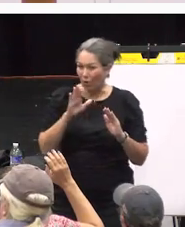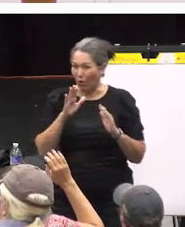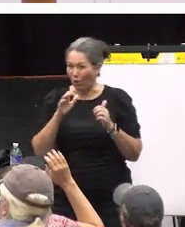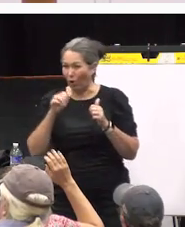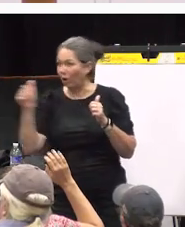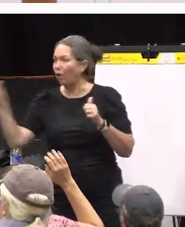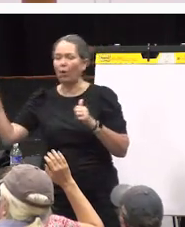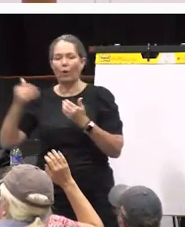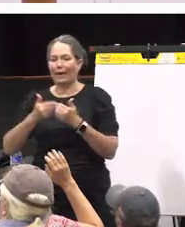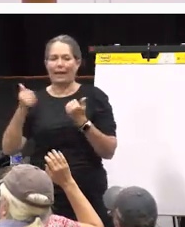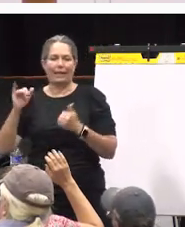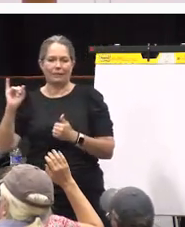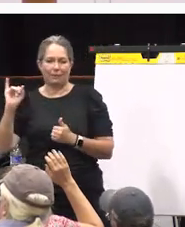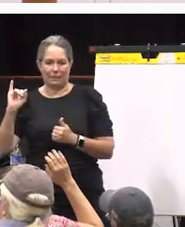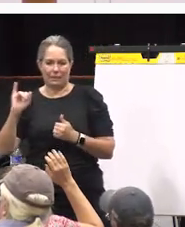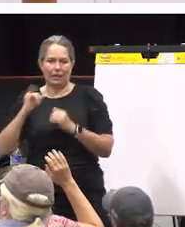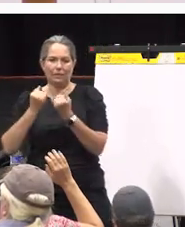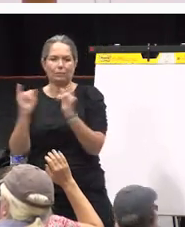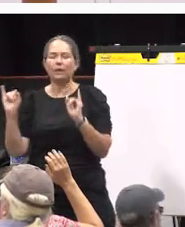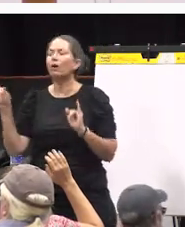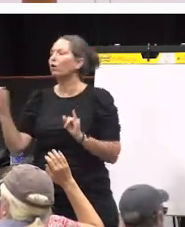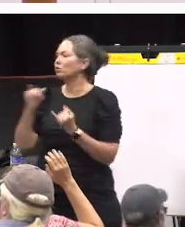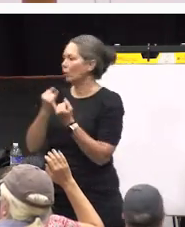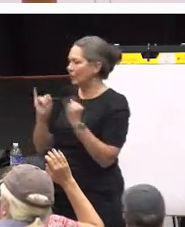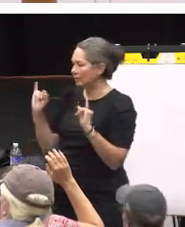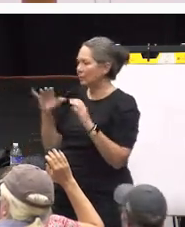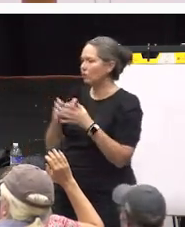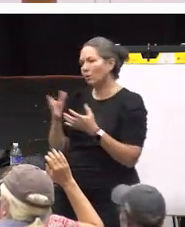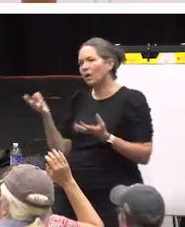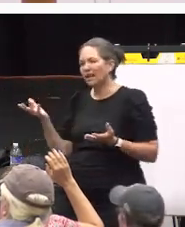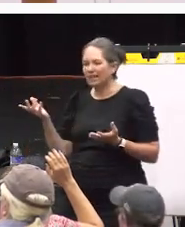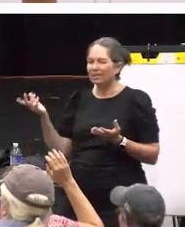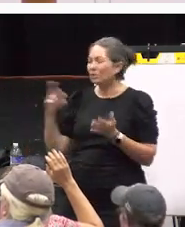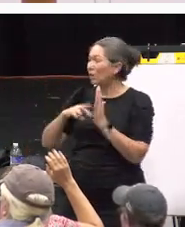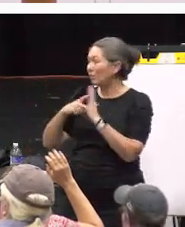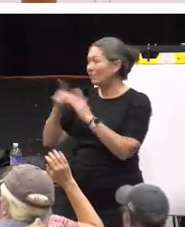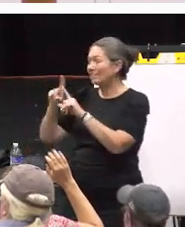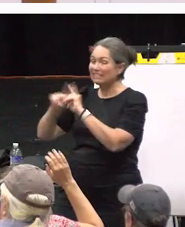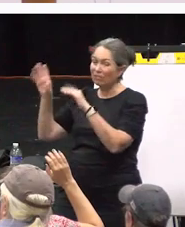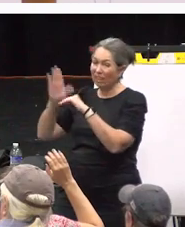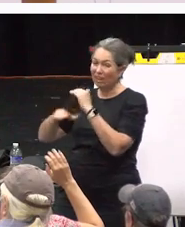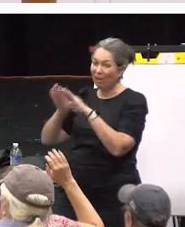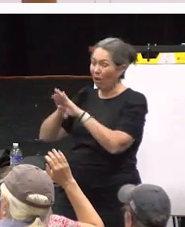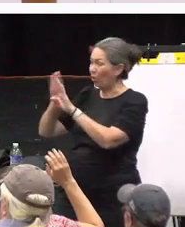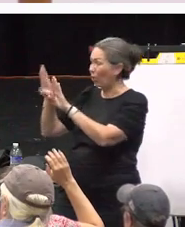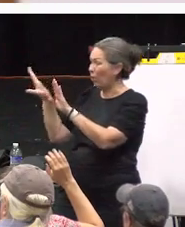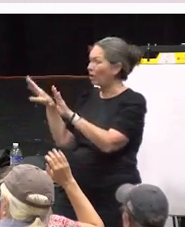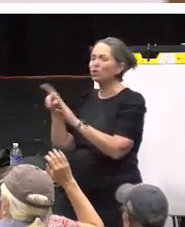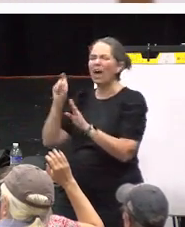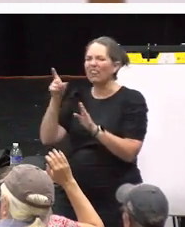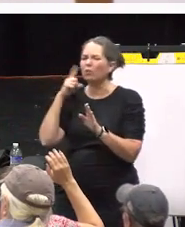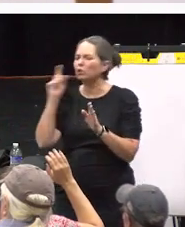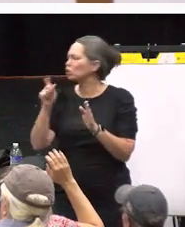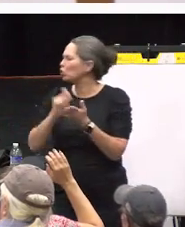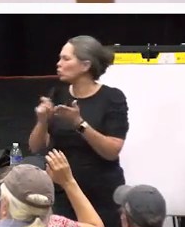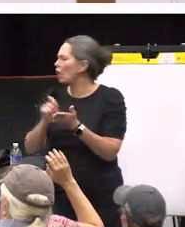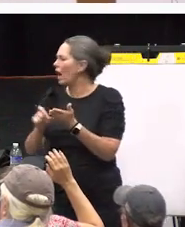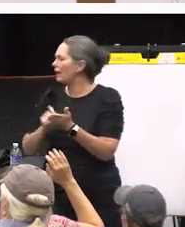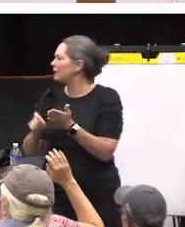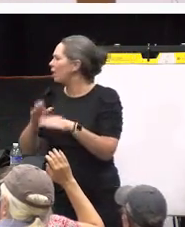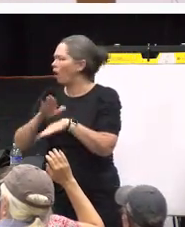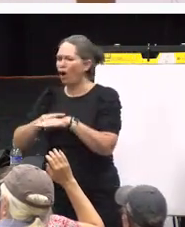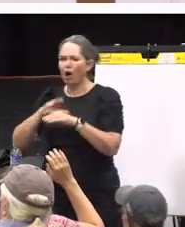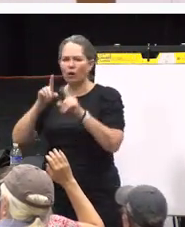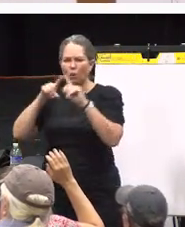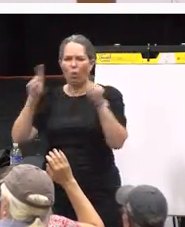somehow? An independent voice. Okay, so it is different than the one that's on the wall. I think we should write it on the wall.